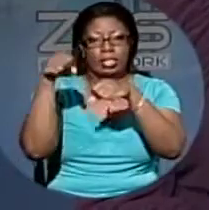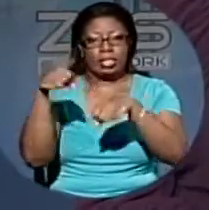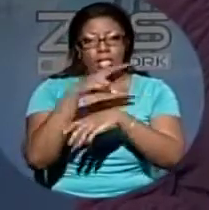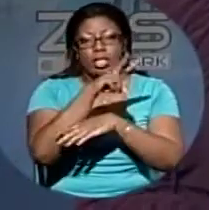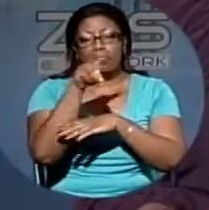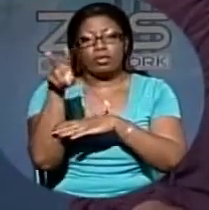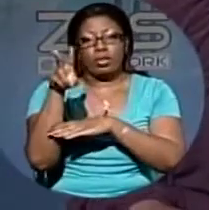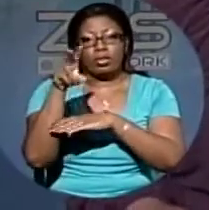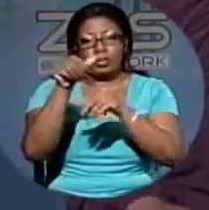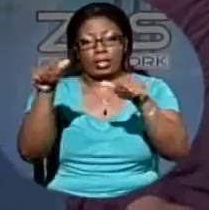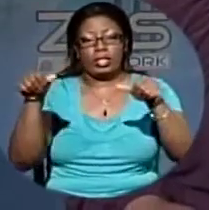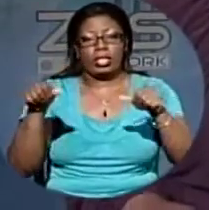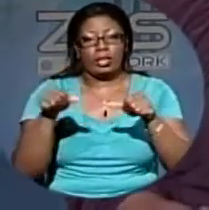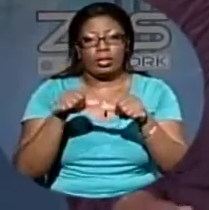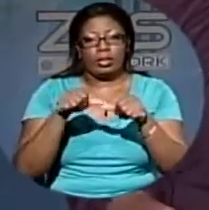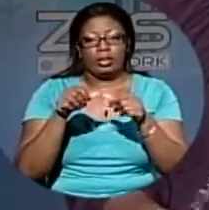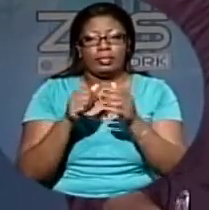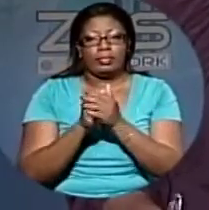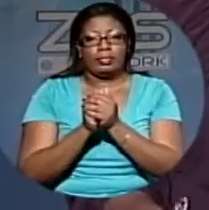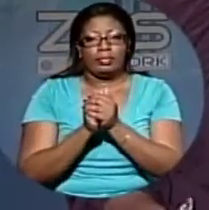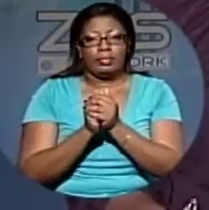area. The story from Carla Palmer.